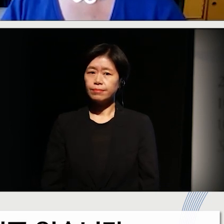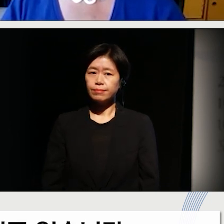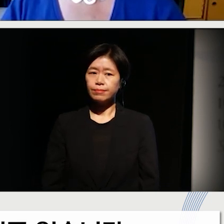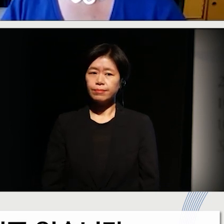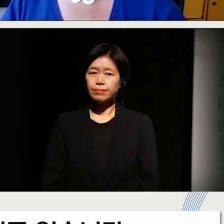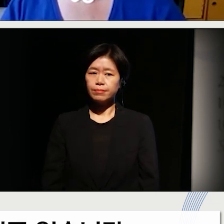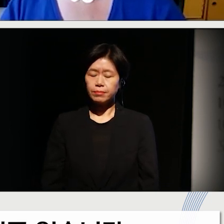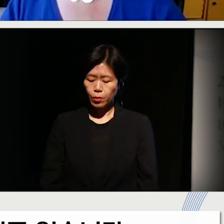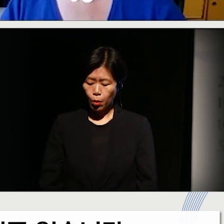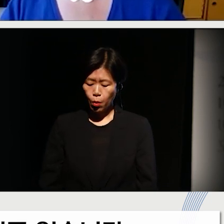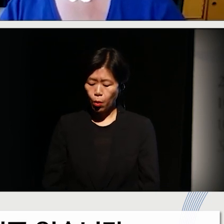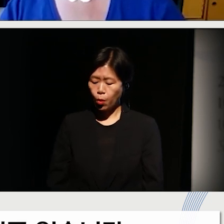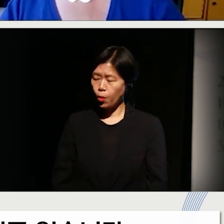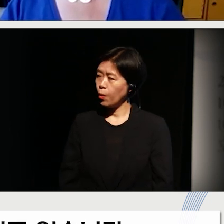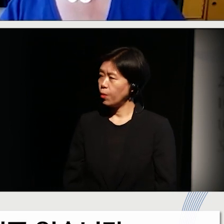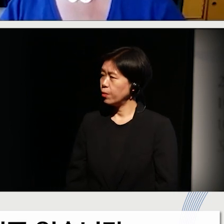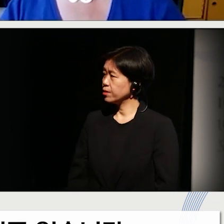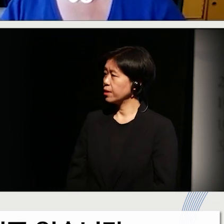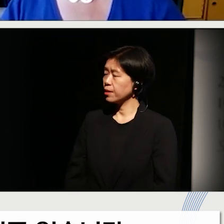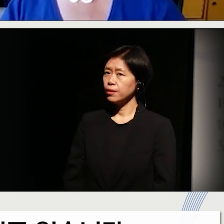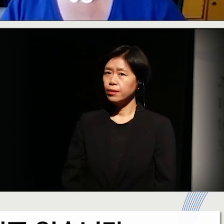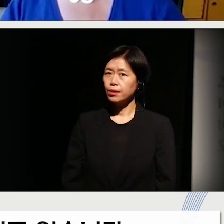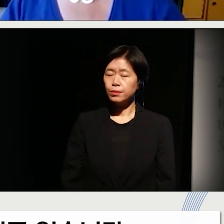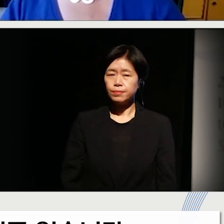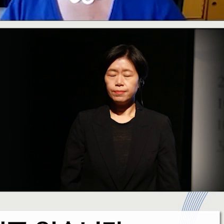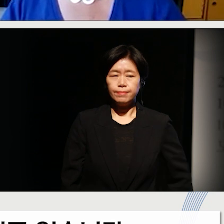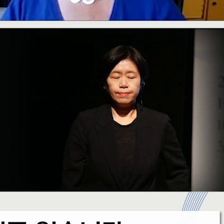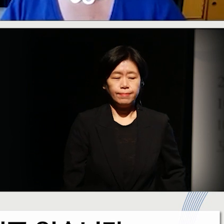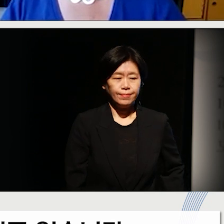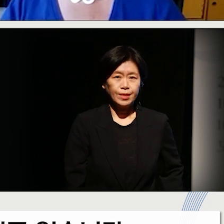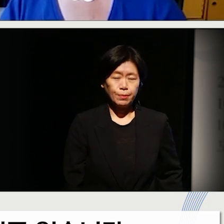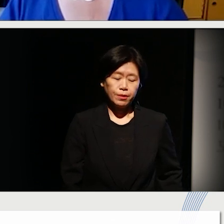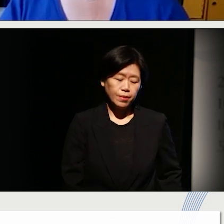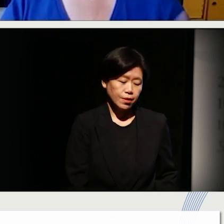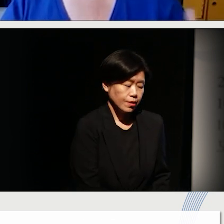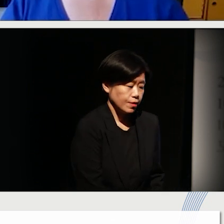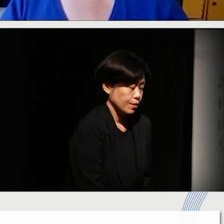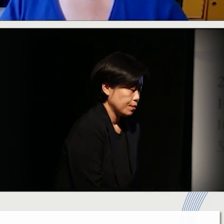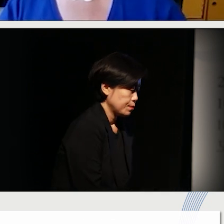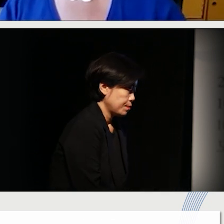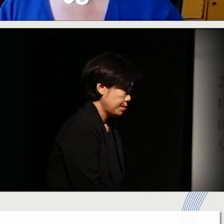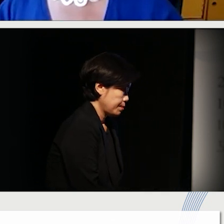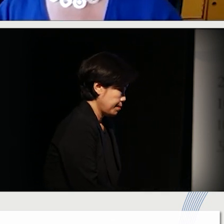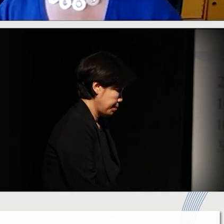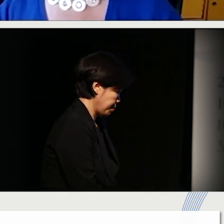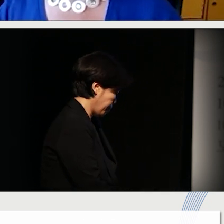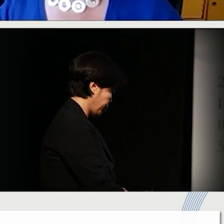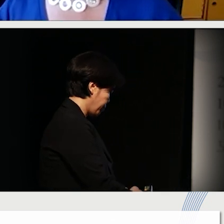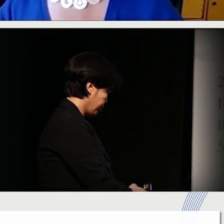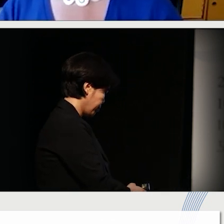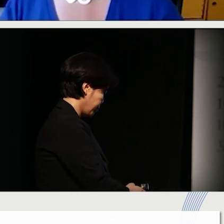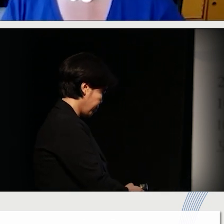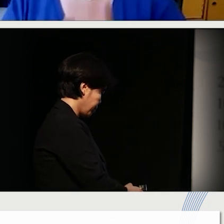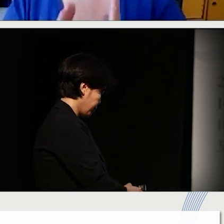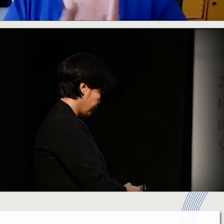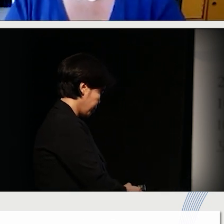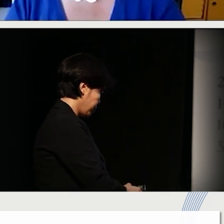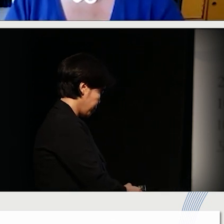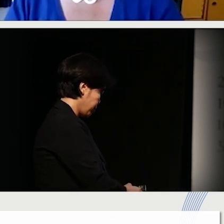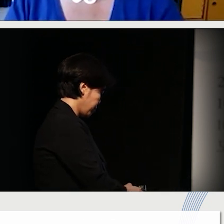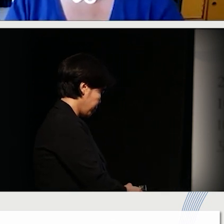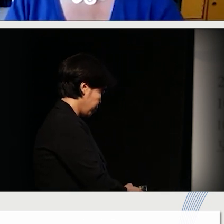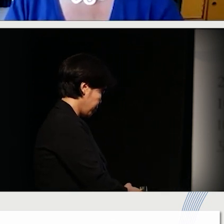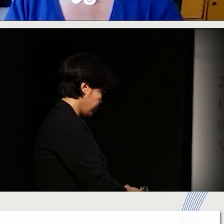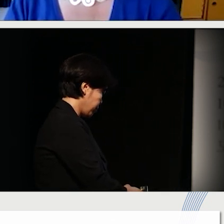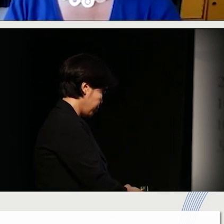red glasses and am wearing white jewelry and a bright blue top. To begin this presentation, I am